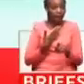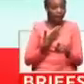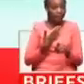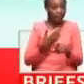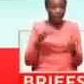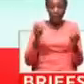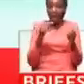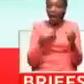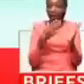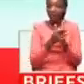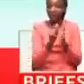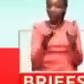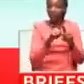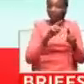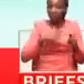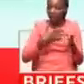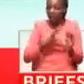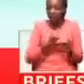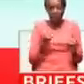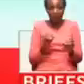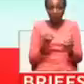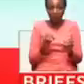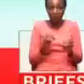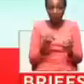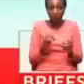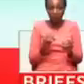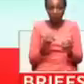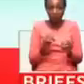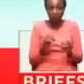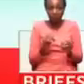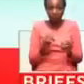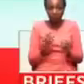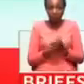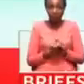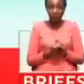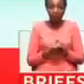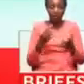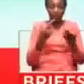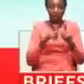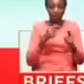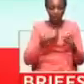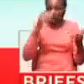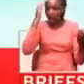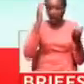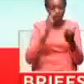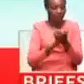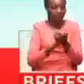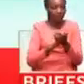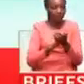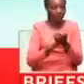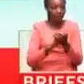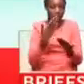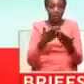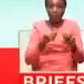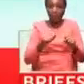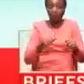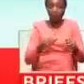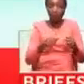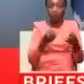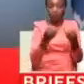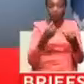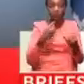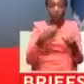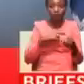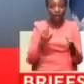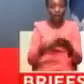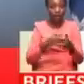gotten to the level where I got to, and they haven't approached her like that. But I believe eventually they will, and when they do,